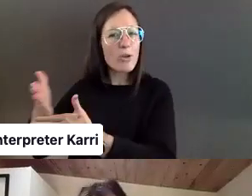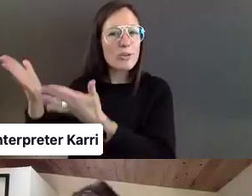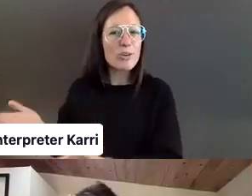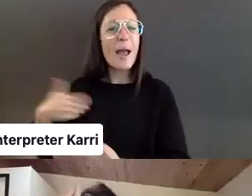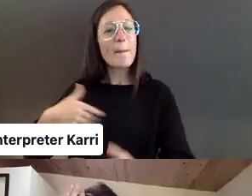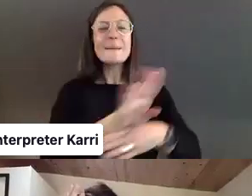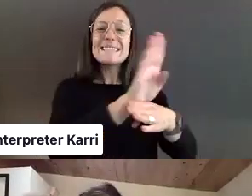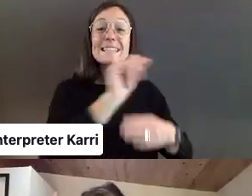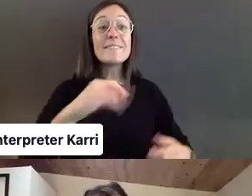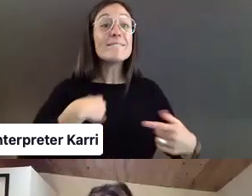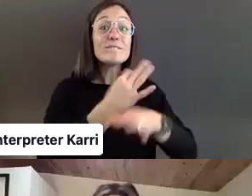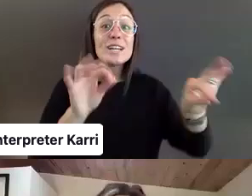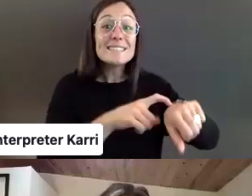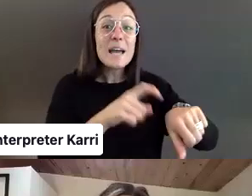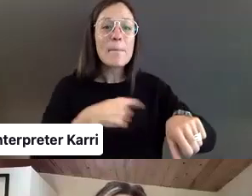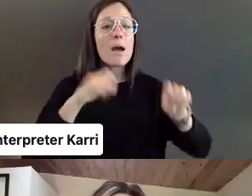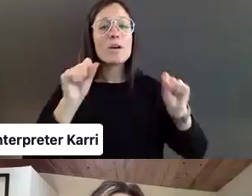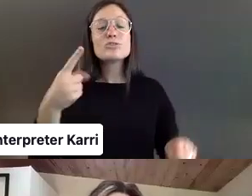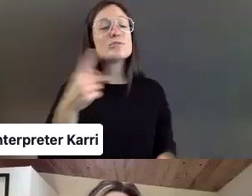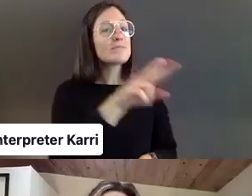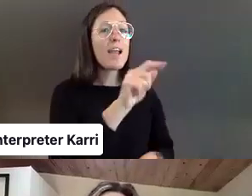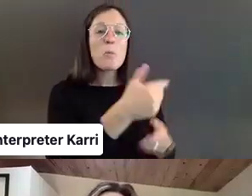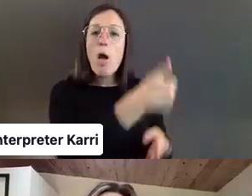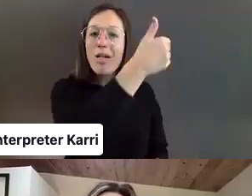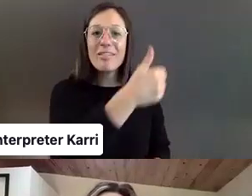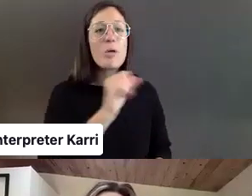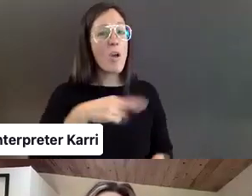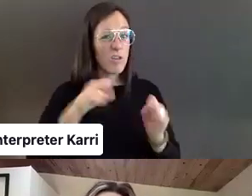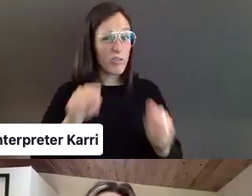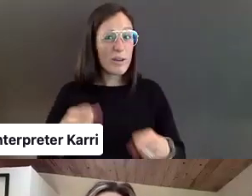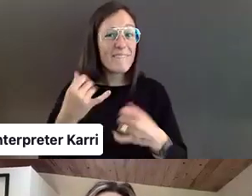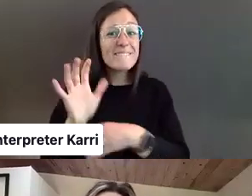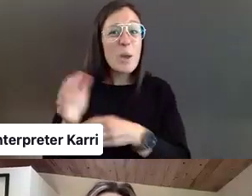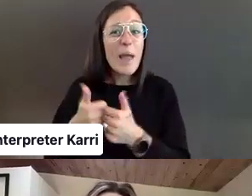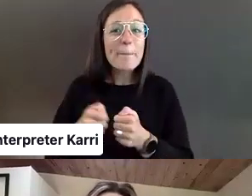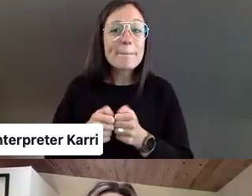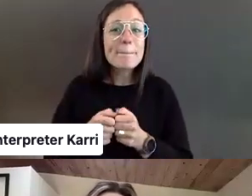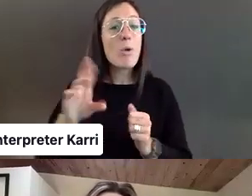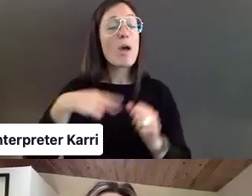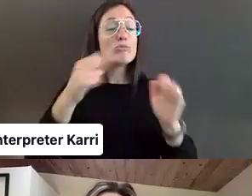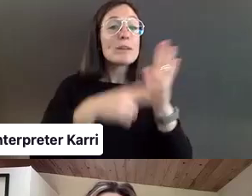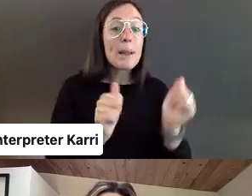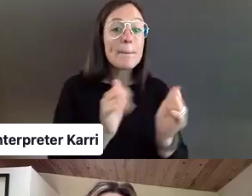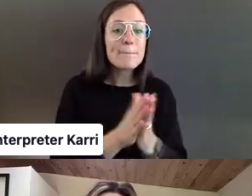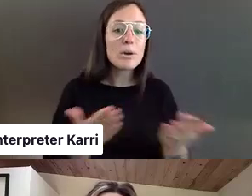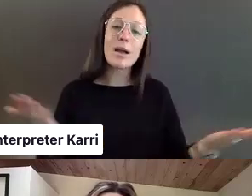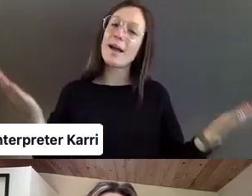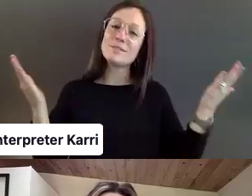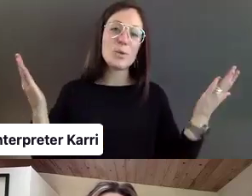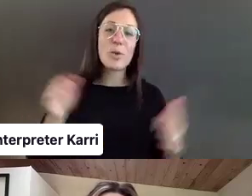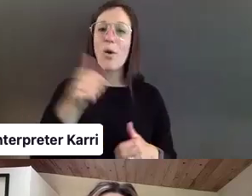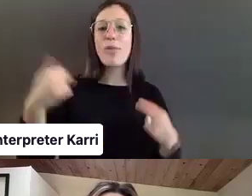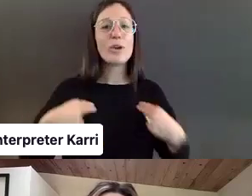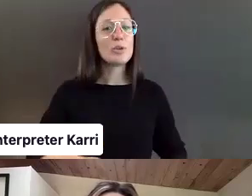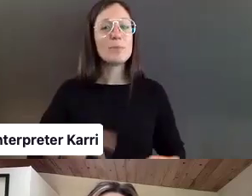there's free time, I could just stare at a wall, or I could play a video game or read a book. Like, I don't know. Other humans bother